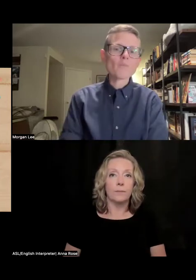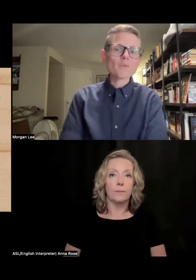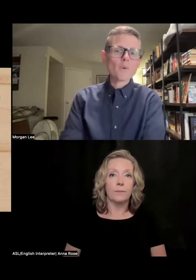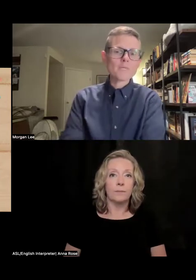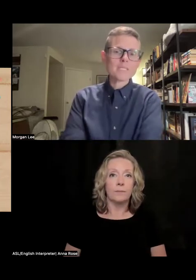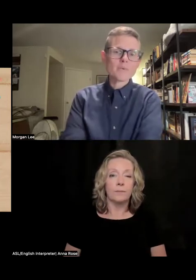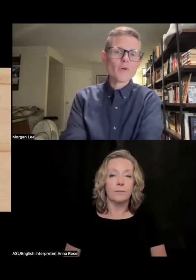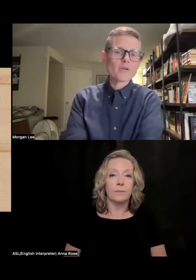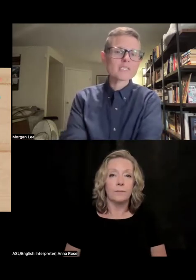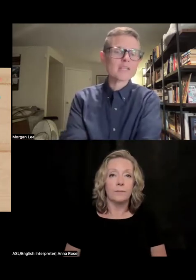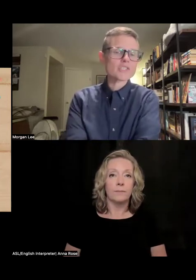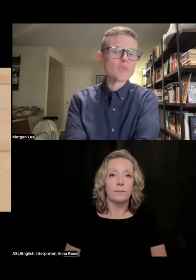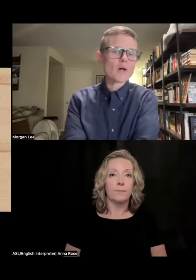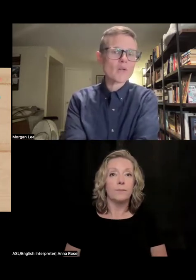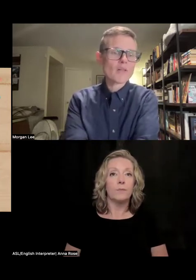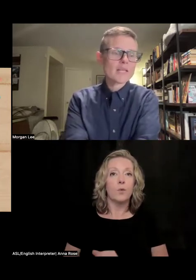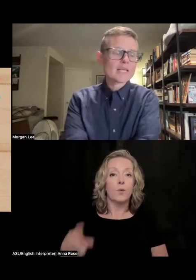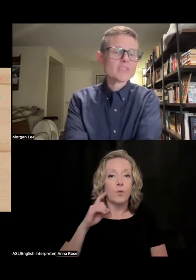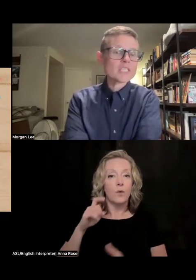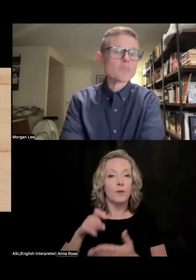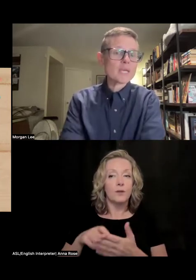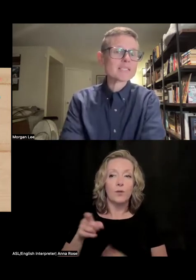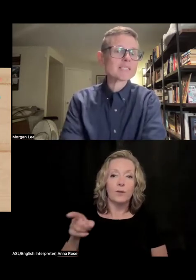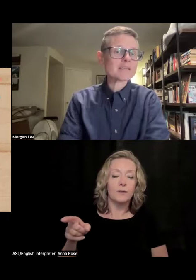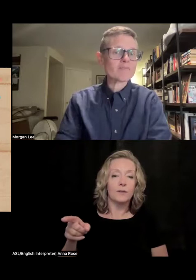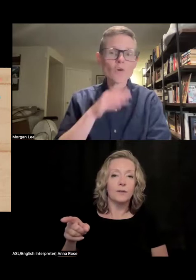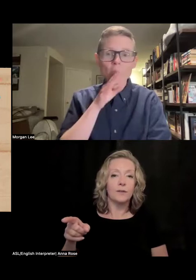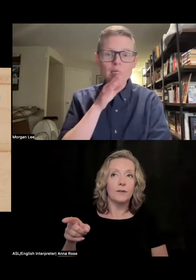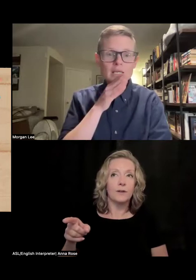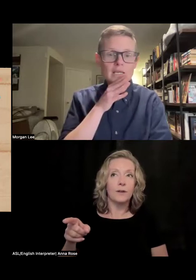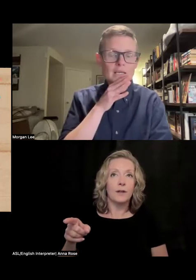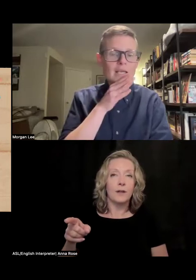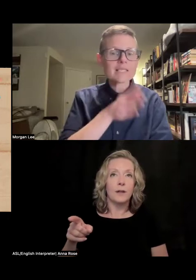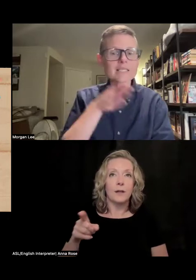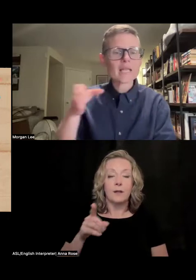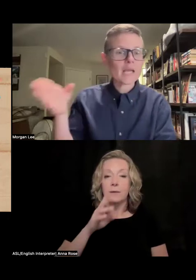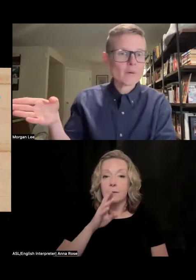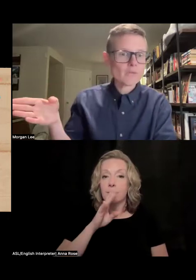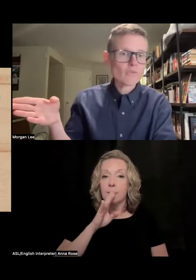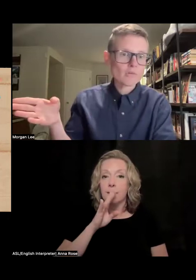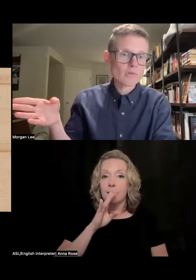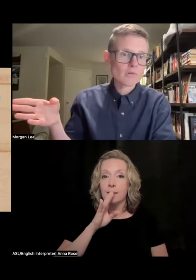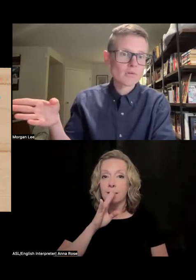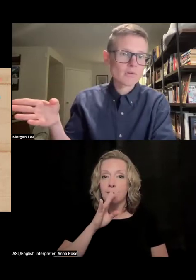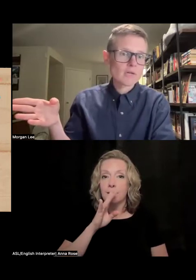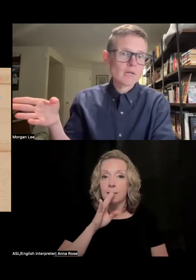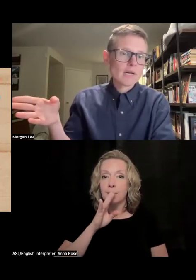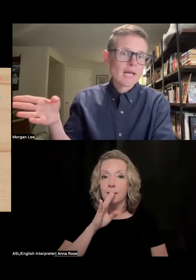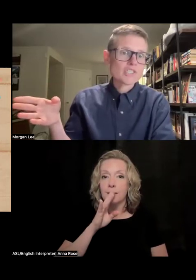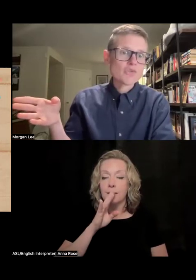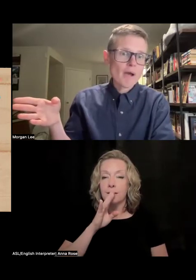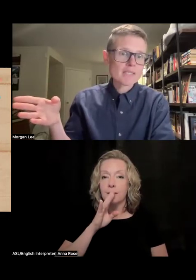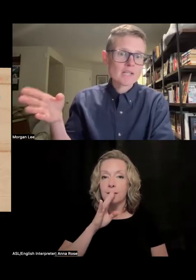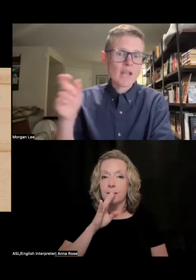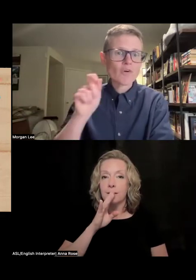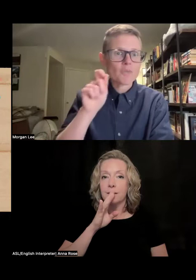So often what we see with her is that she speaks verbally in sign language, and